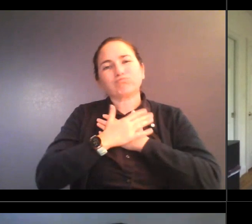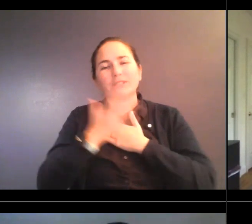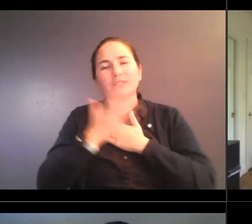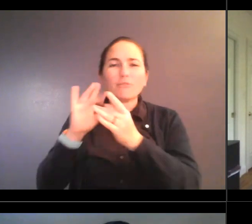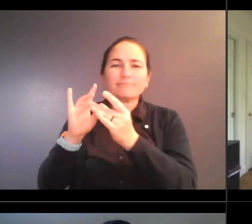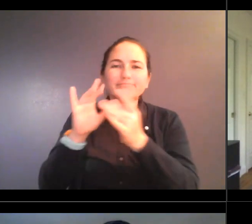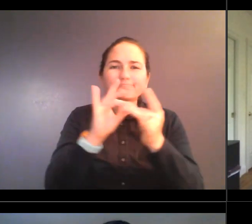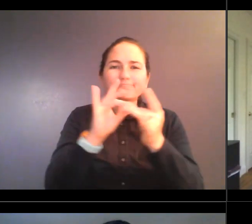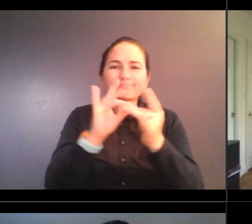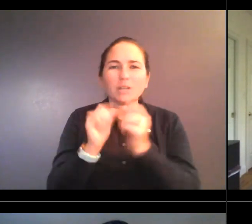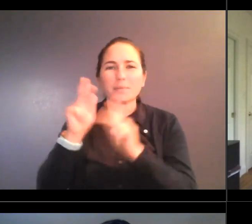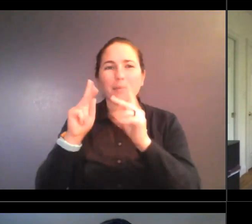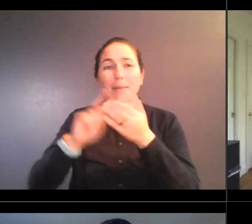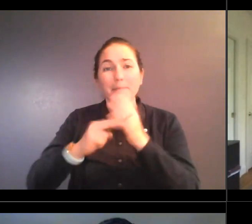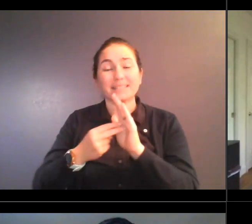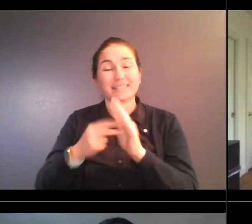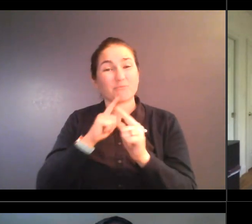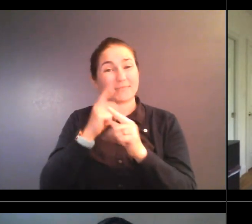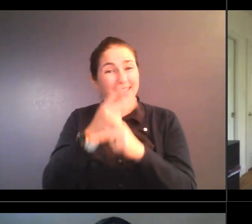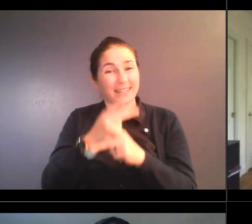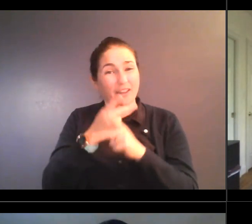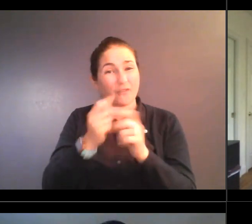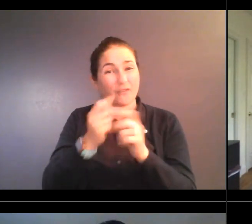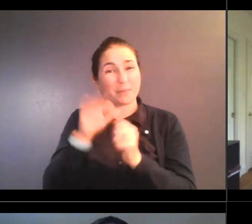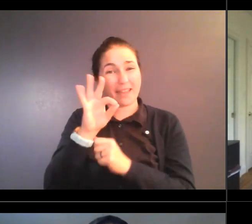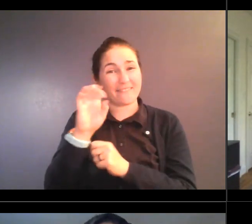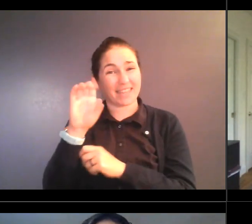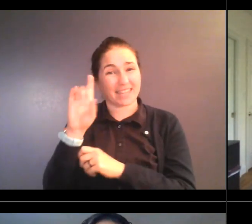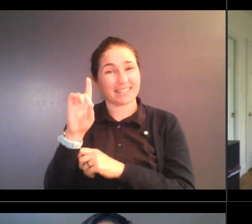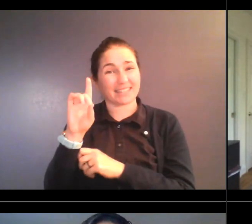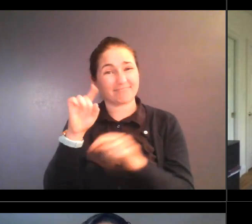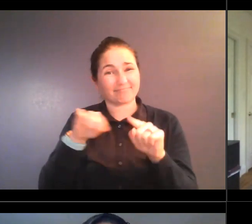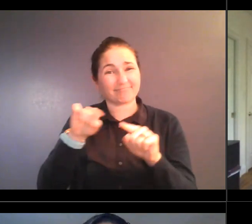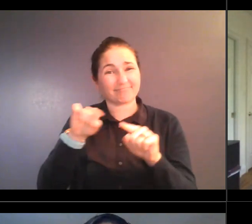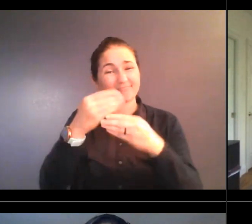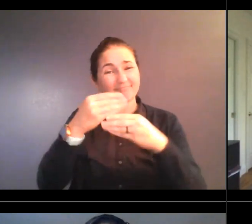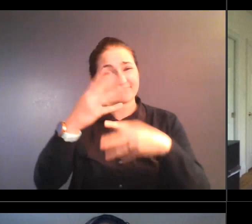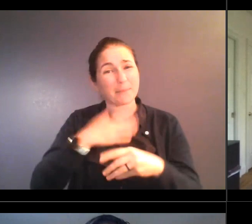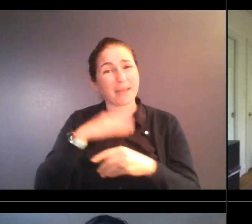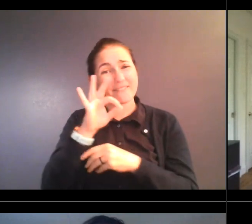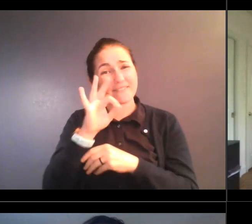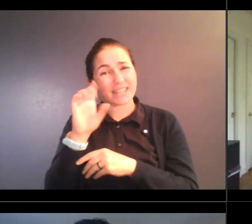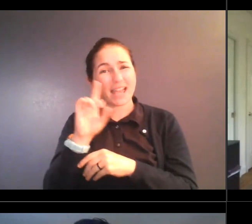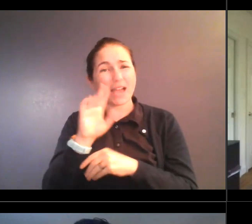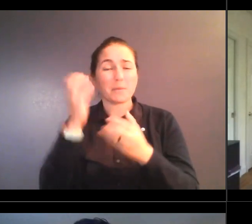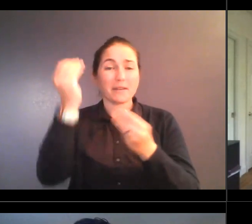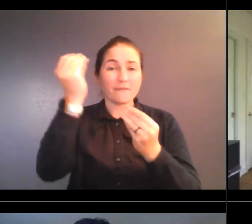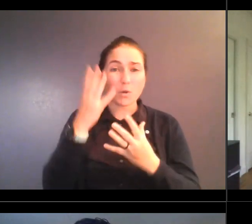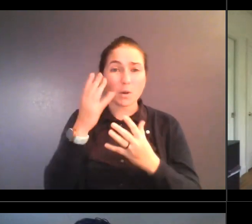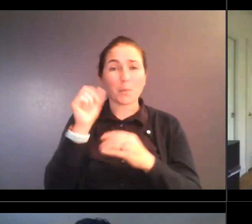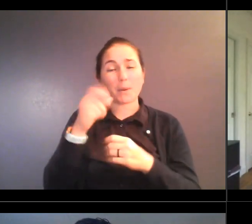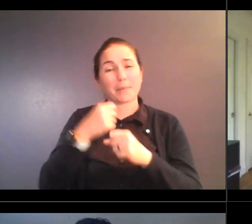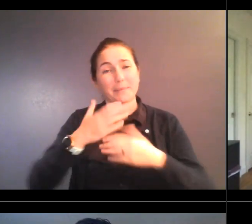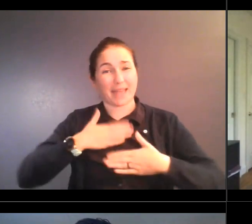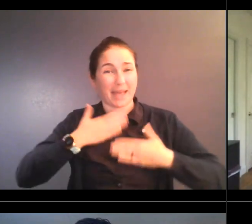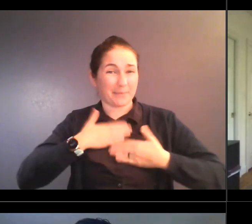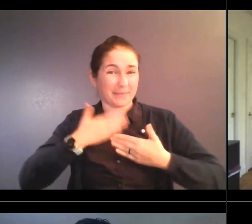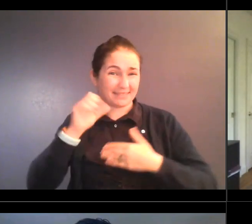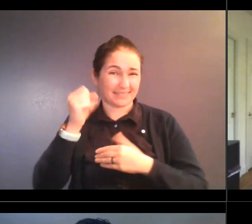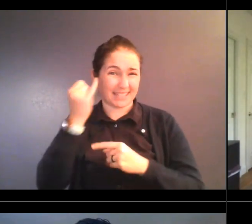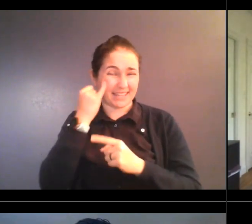people, which means I curate my feed. I want things in my feed to be informative to me and or make me happy. And